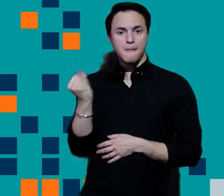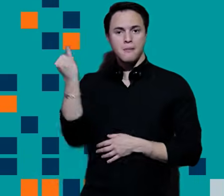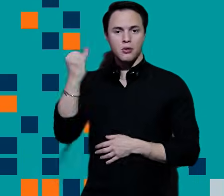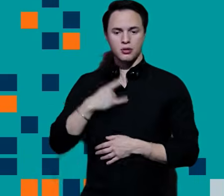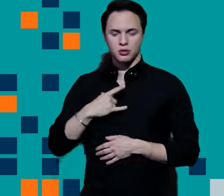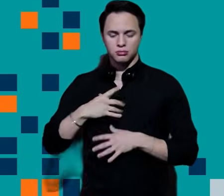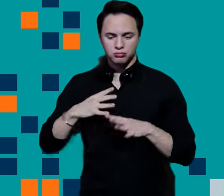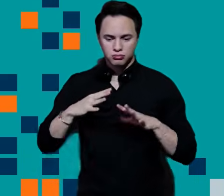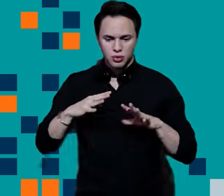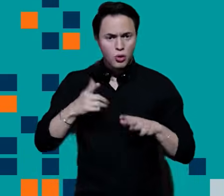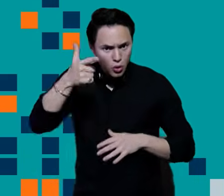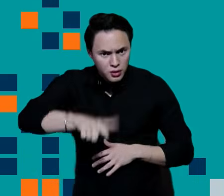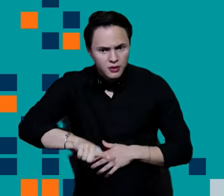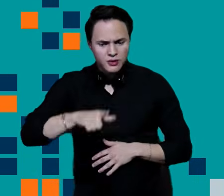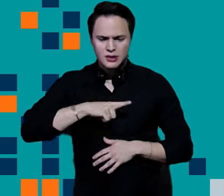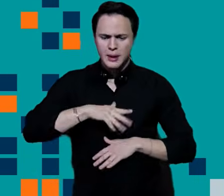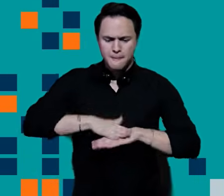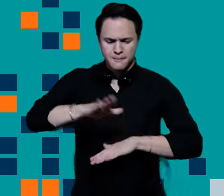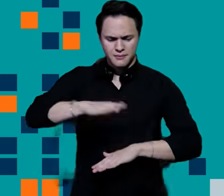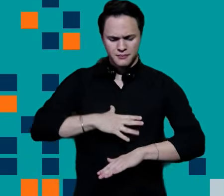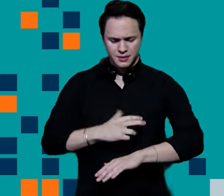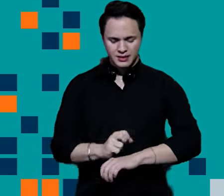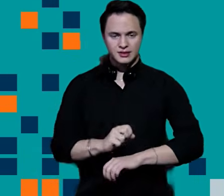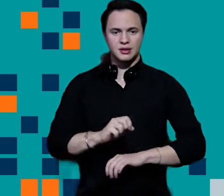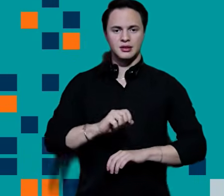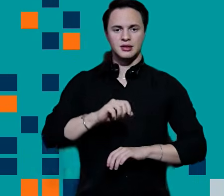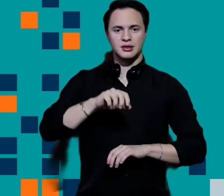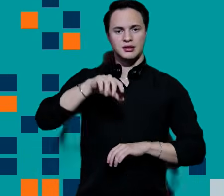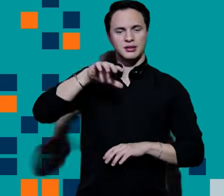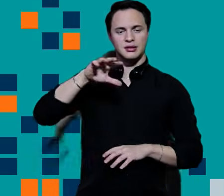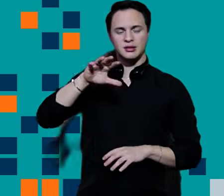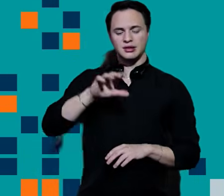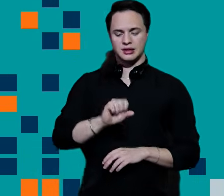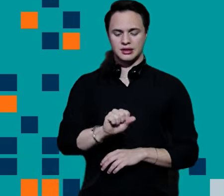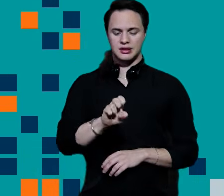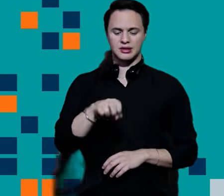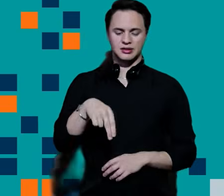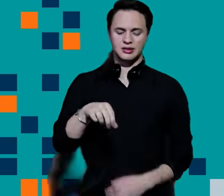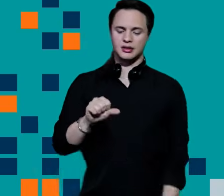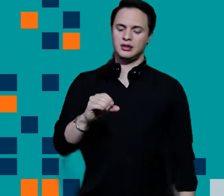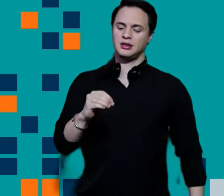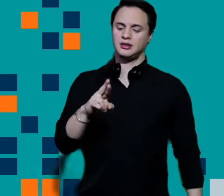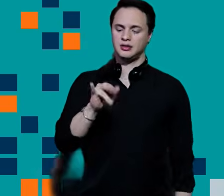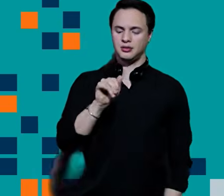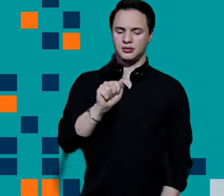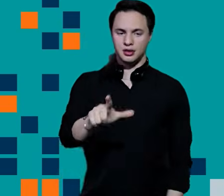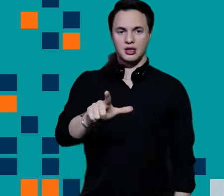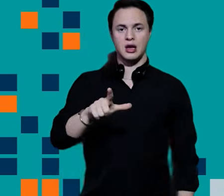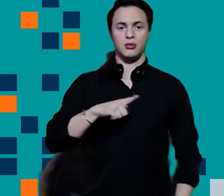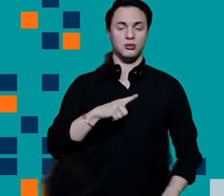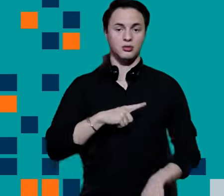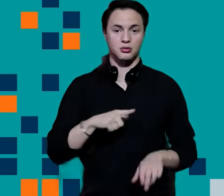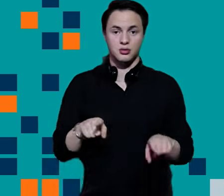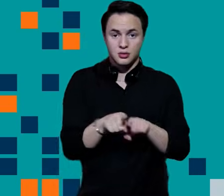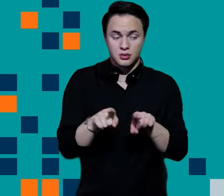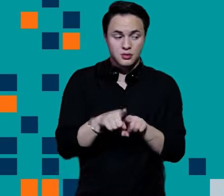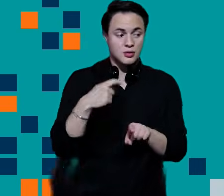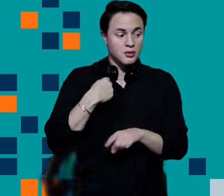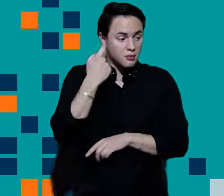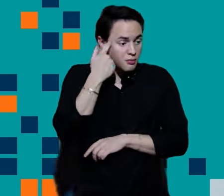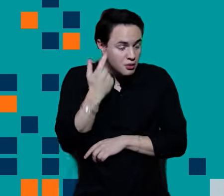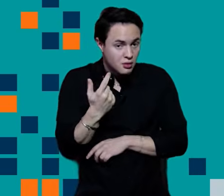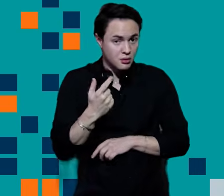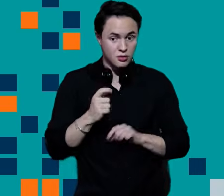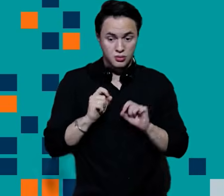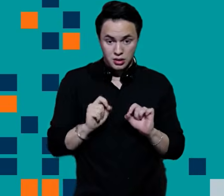in, again, multisensorial through all of our senses. And they come through smell, taste, touch,